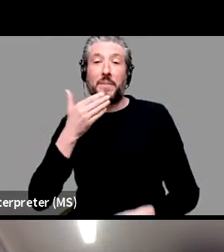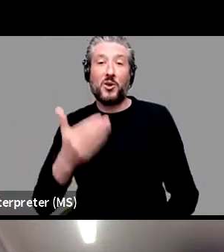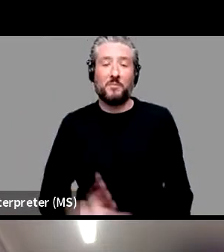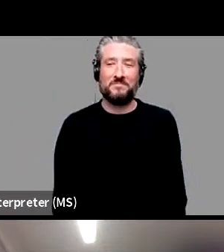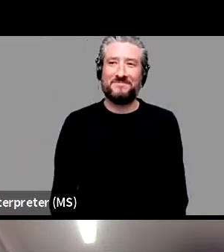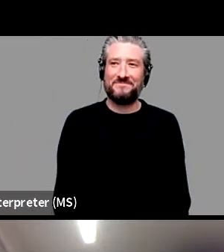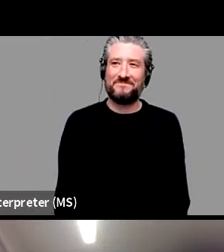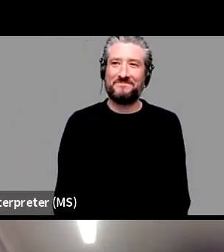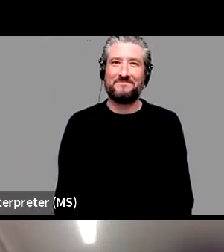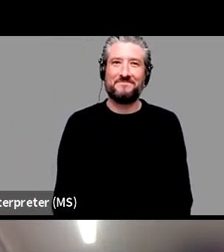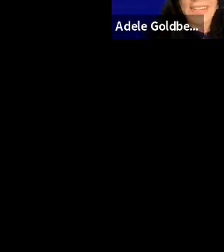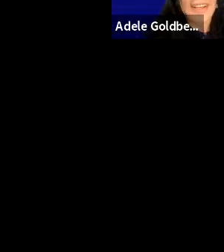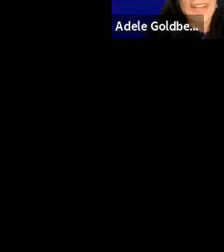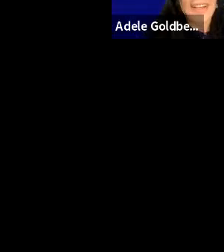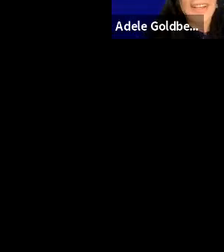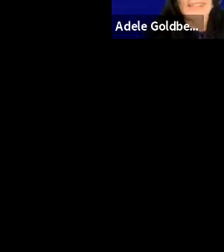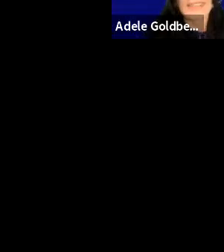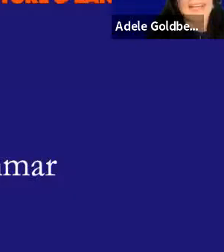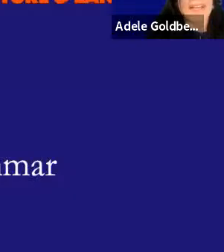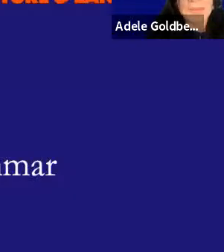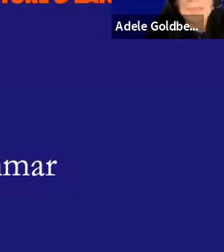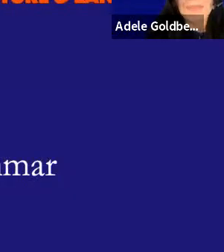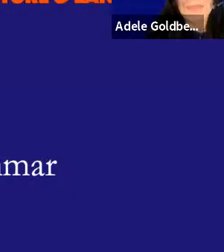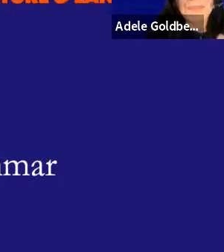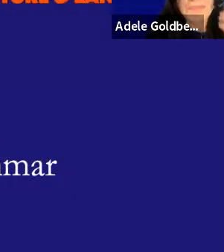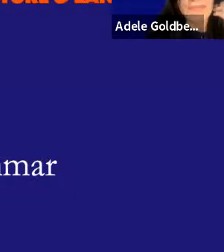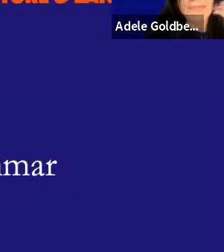It's really, it's an honor to be here.